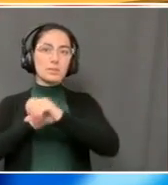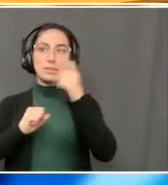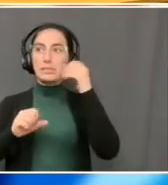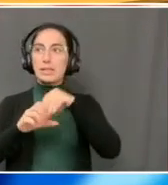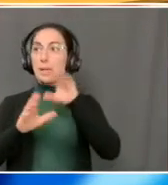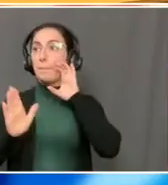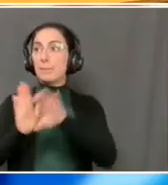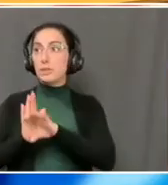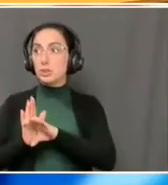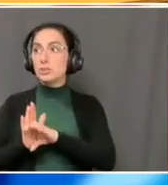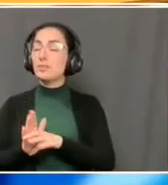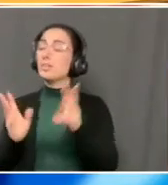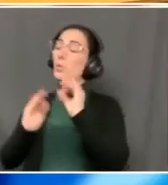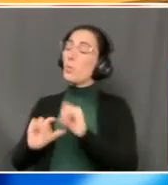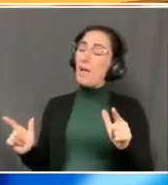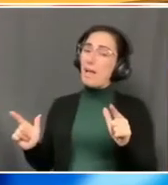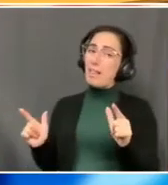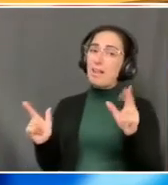Well,